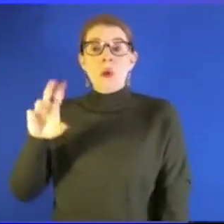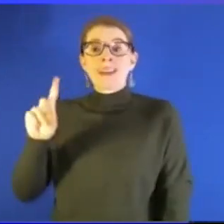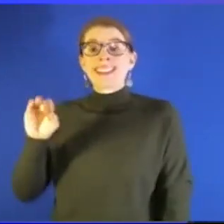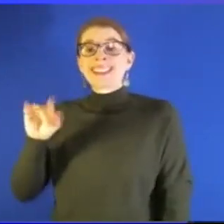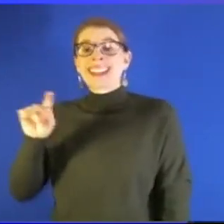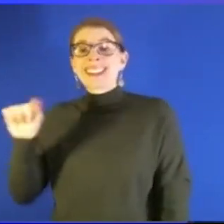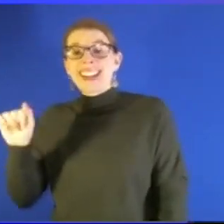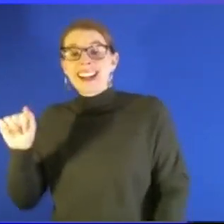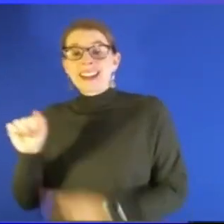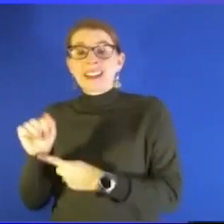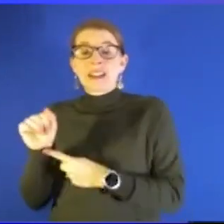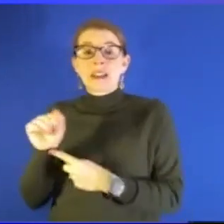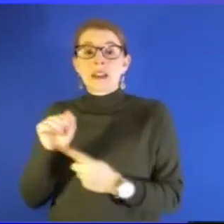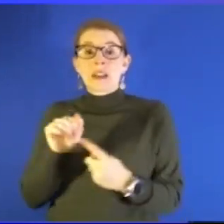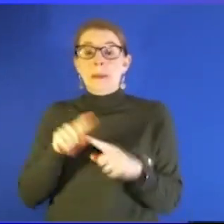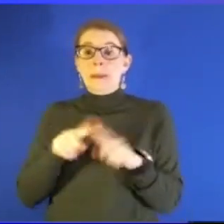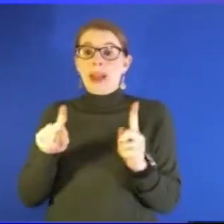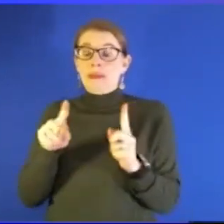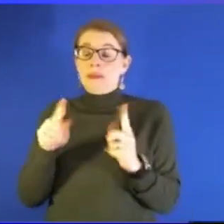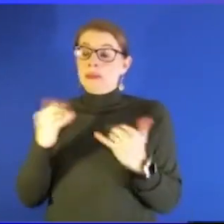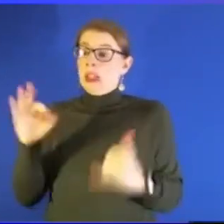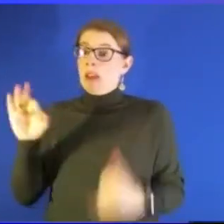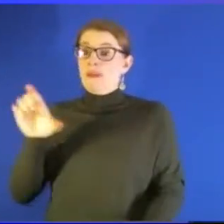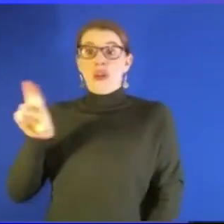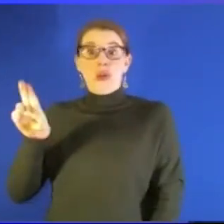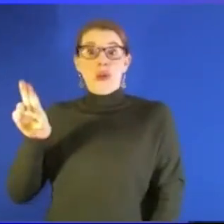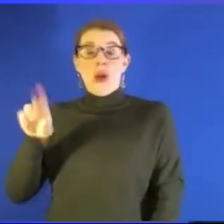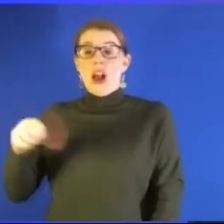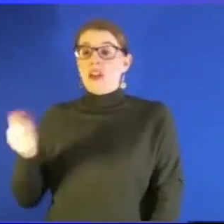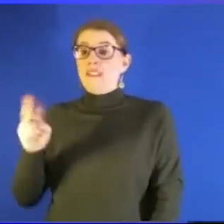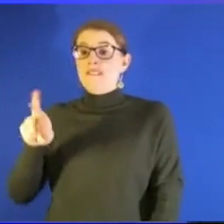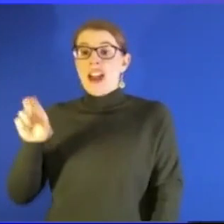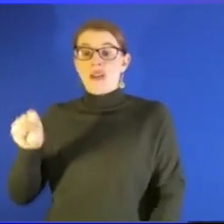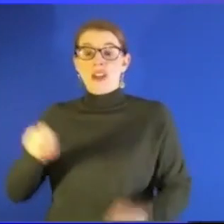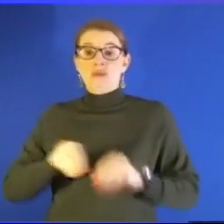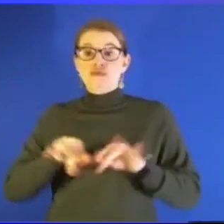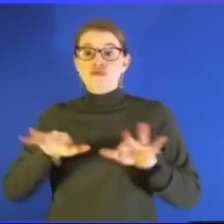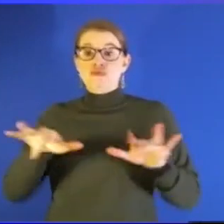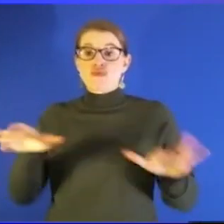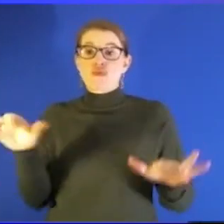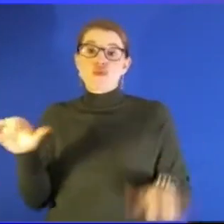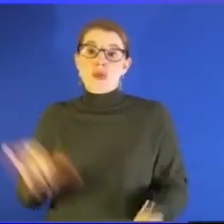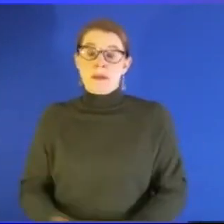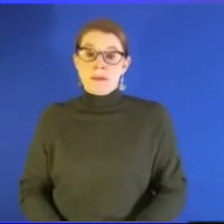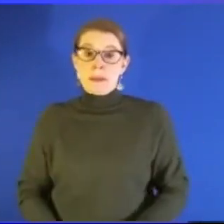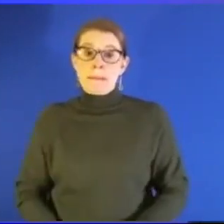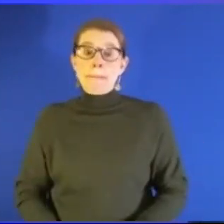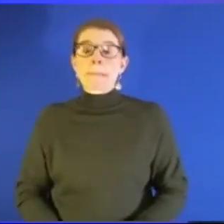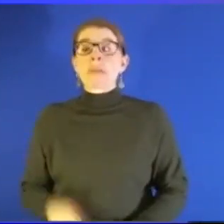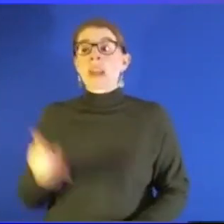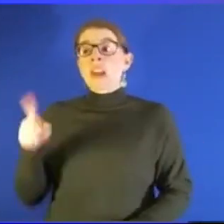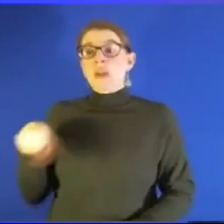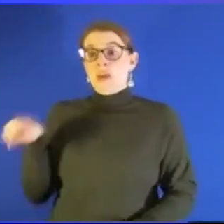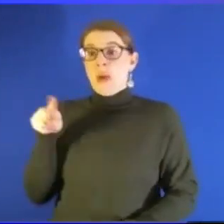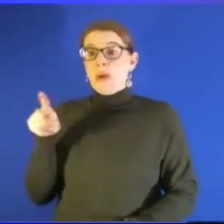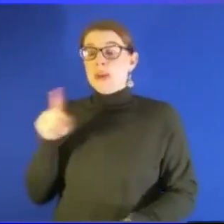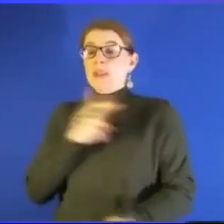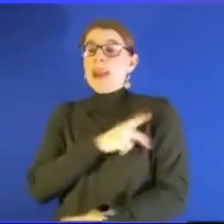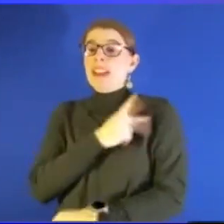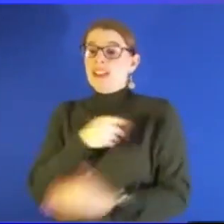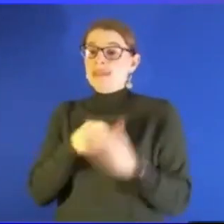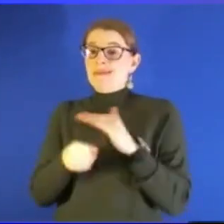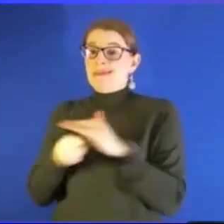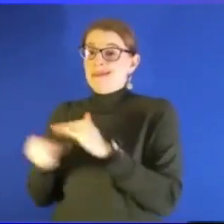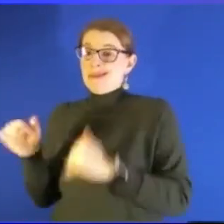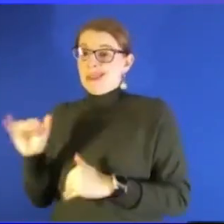a seasonal time where the flu and other viruses are on the uptick. We've got some of those hospitalized patients too, and of course the